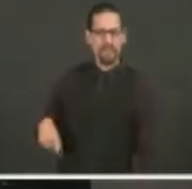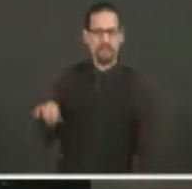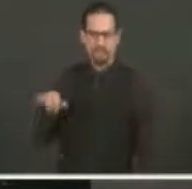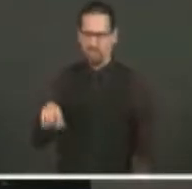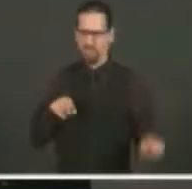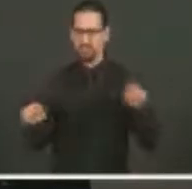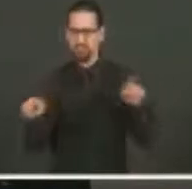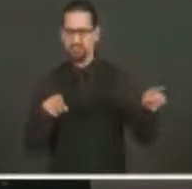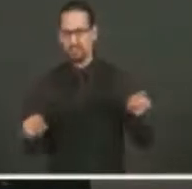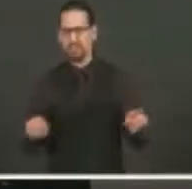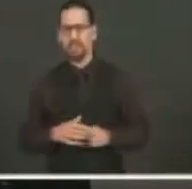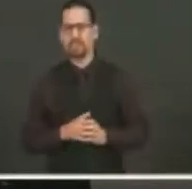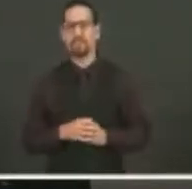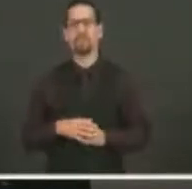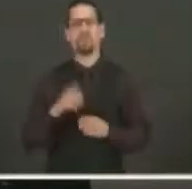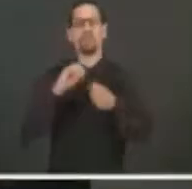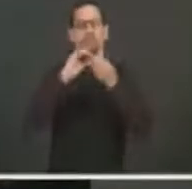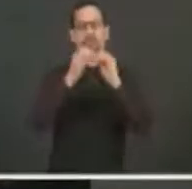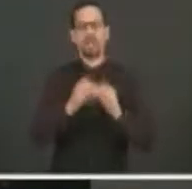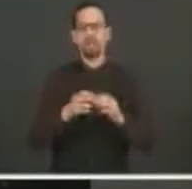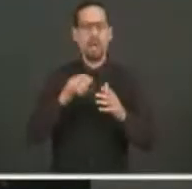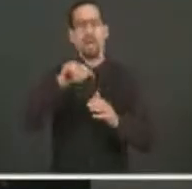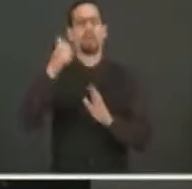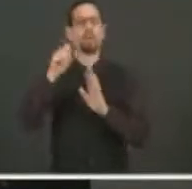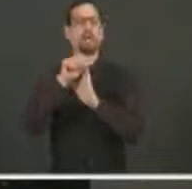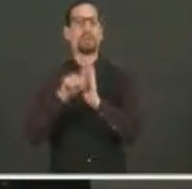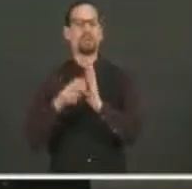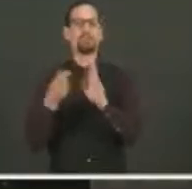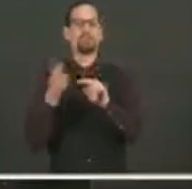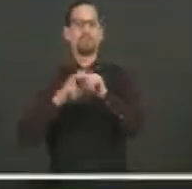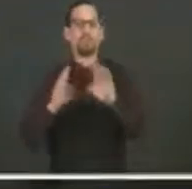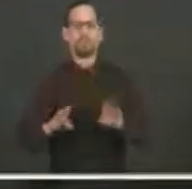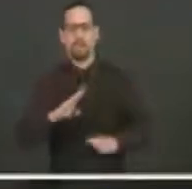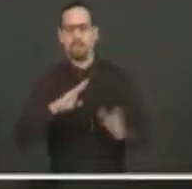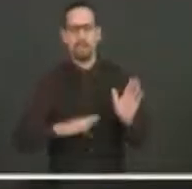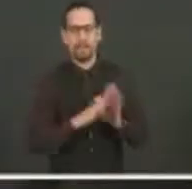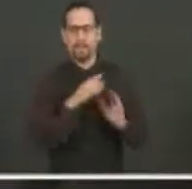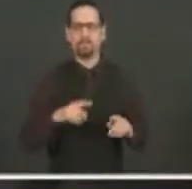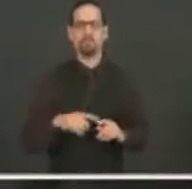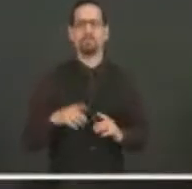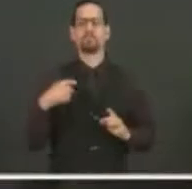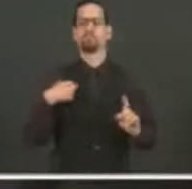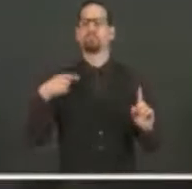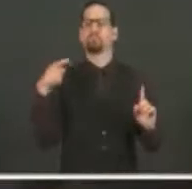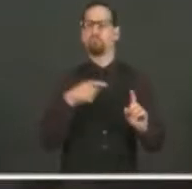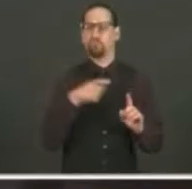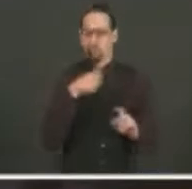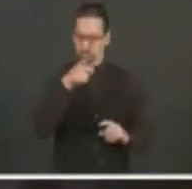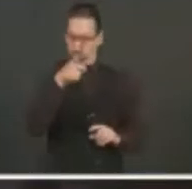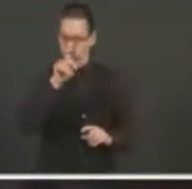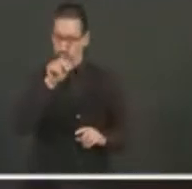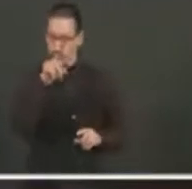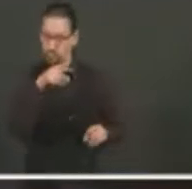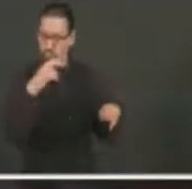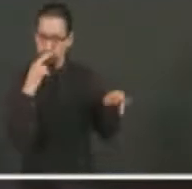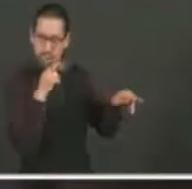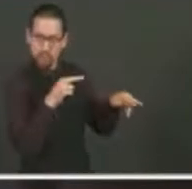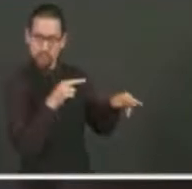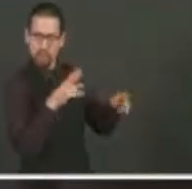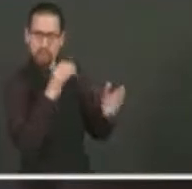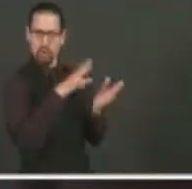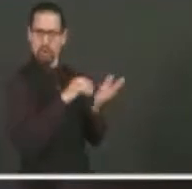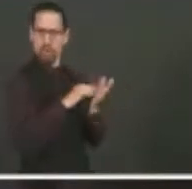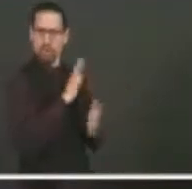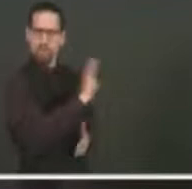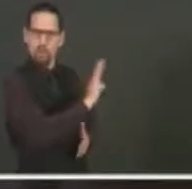reopening. Without really pitting states against each other, I assume you're keeping an eye on that, and what lessons so far have you taken from those